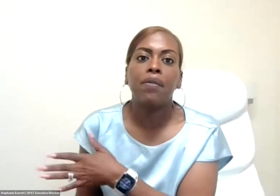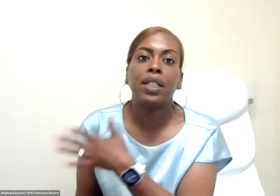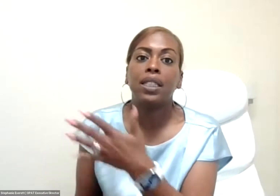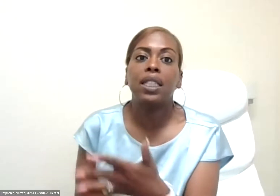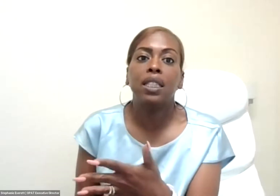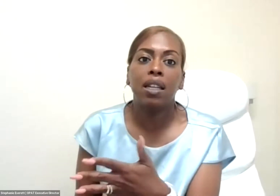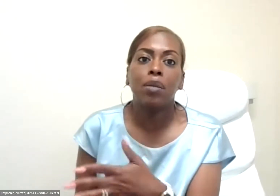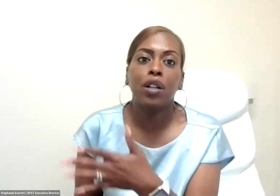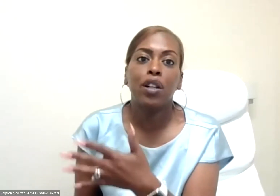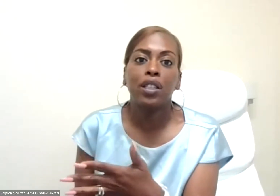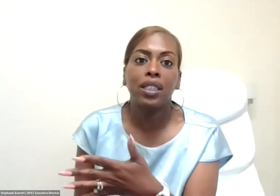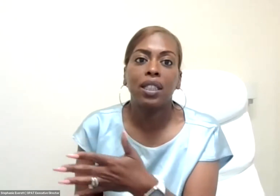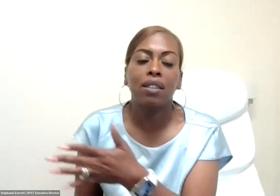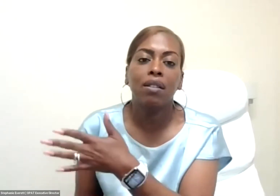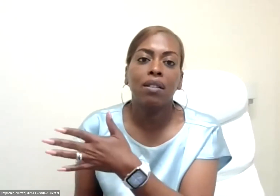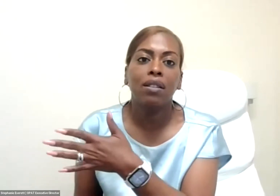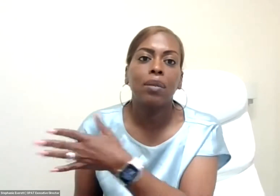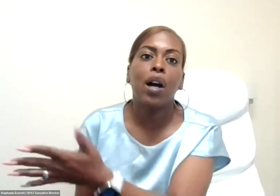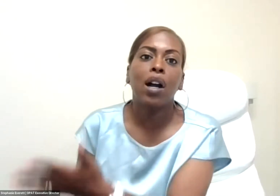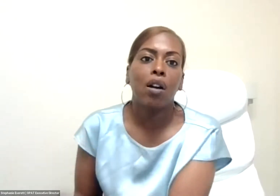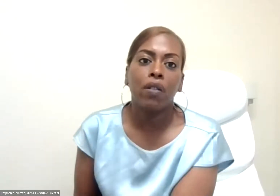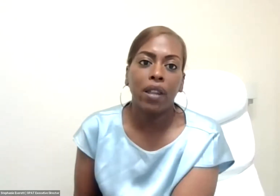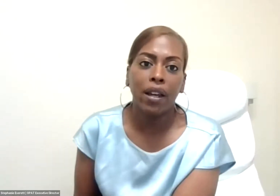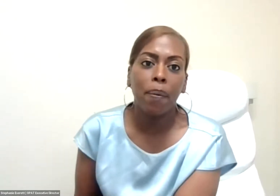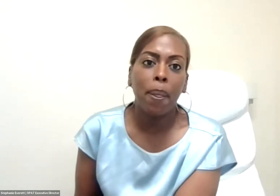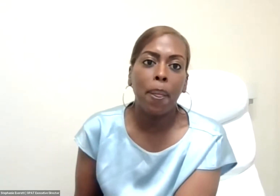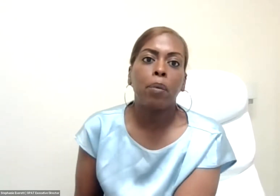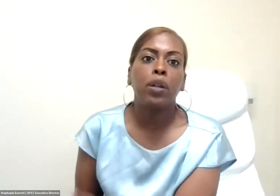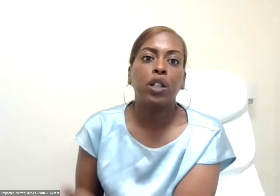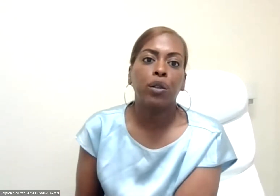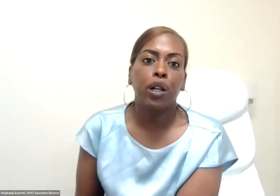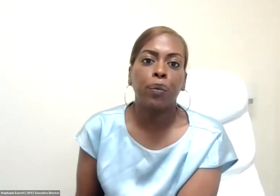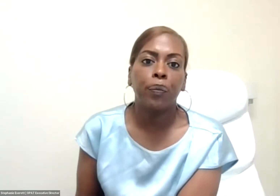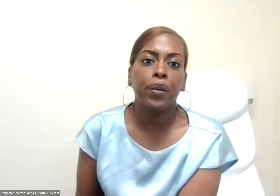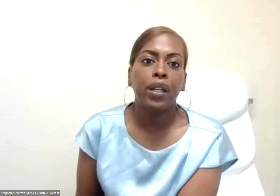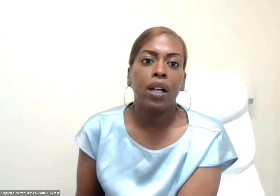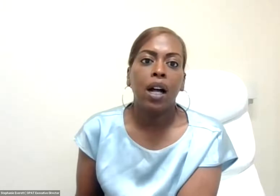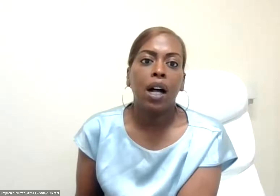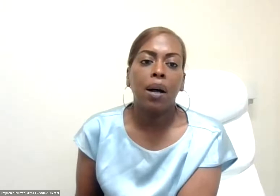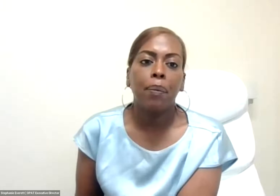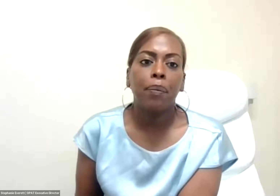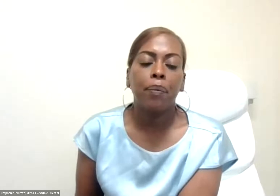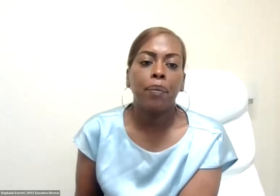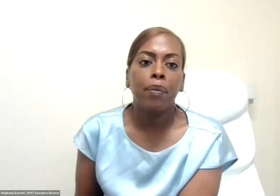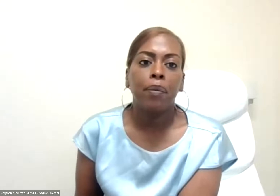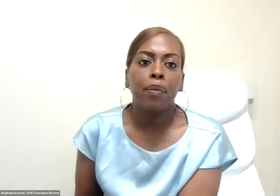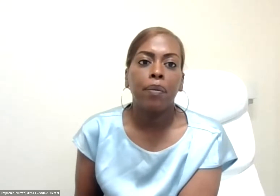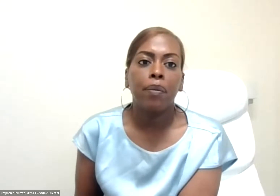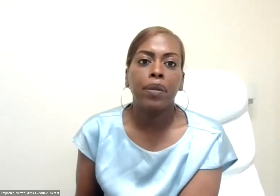if they've extended them the courtesy to park over there. We don't know.